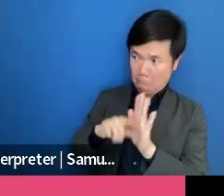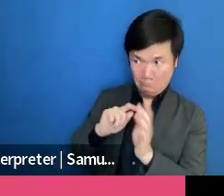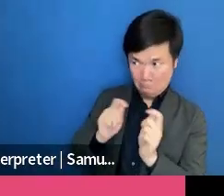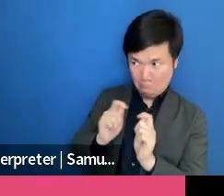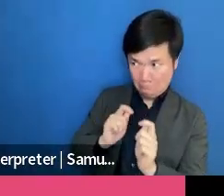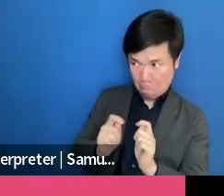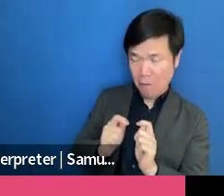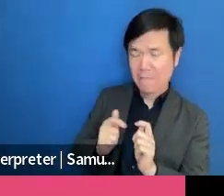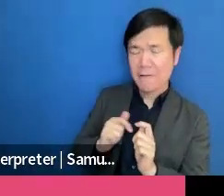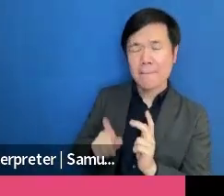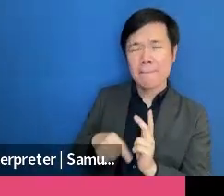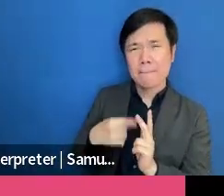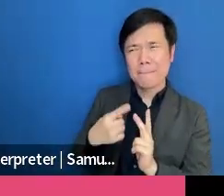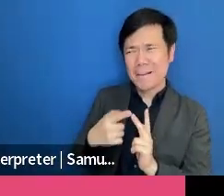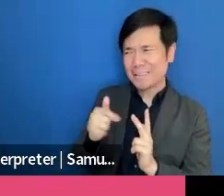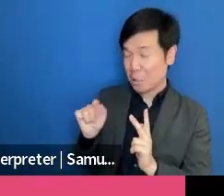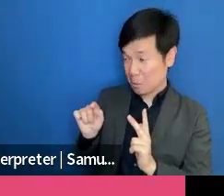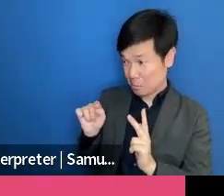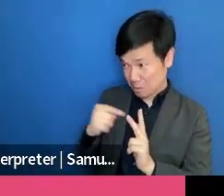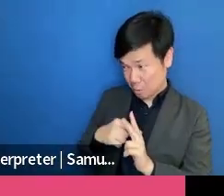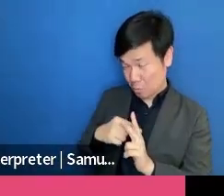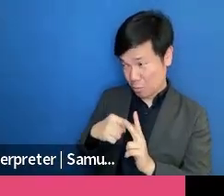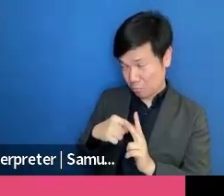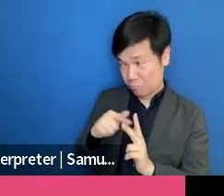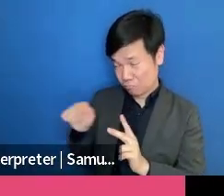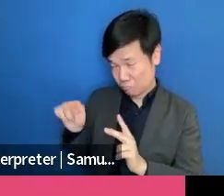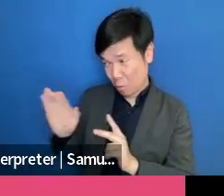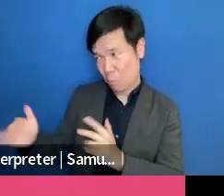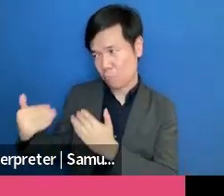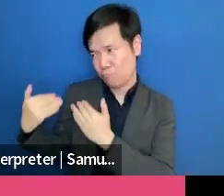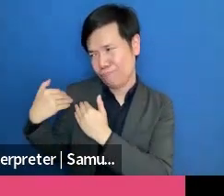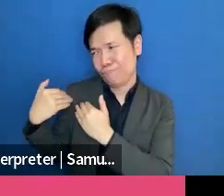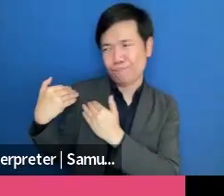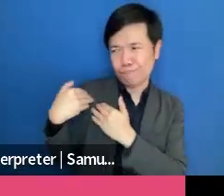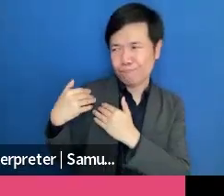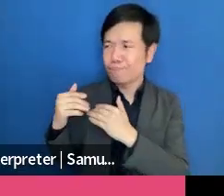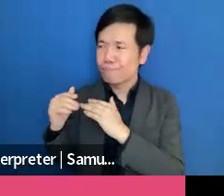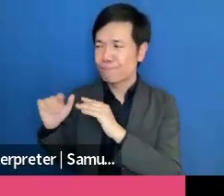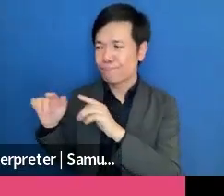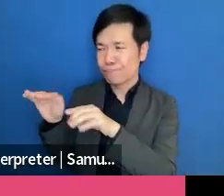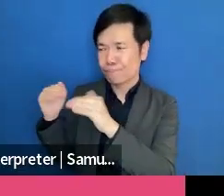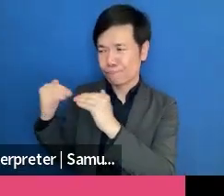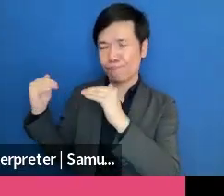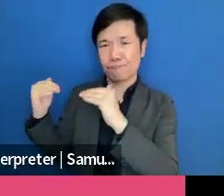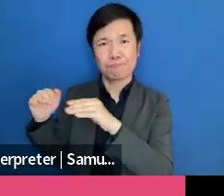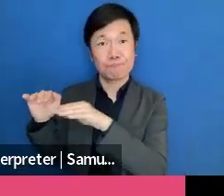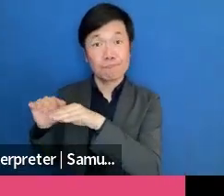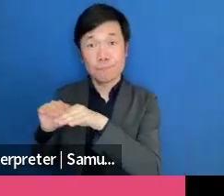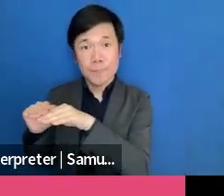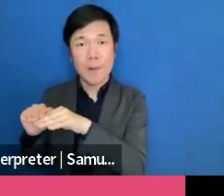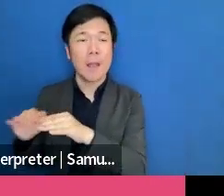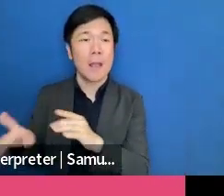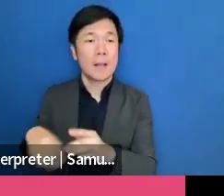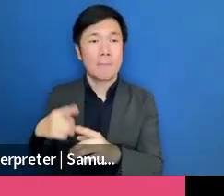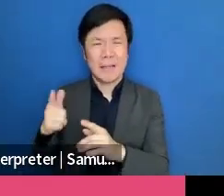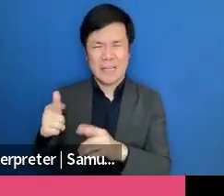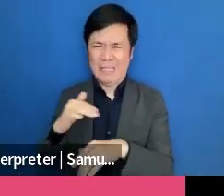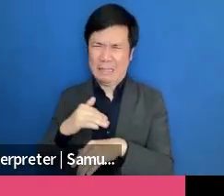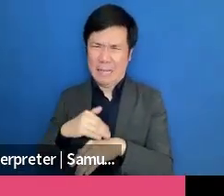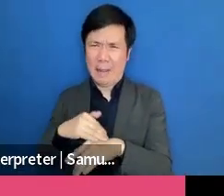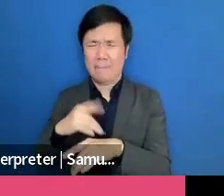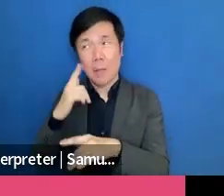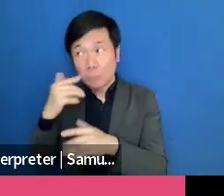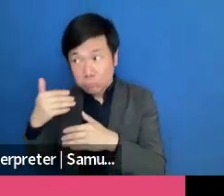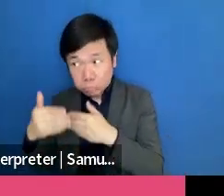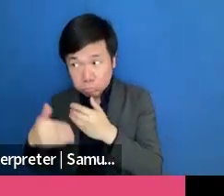strengthening relevance and ownership. This step takes time, negotiation, and collaboration, and this point was something we saw in that Slido